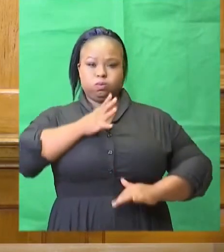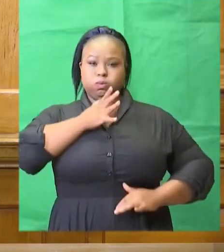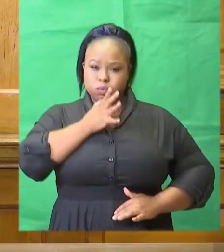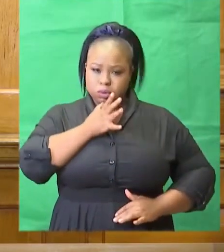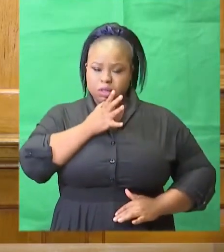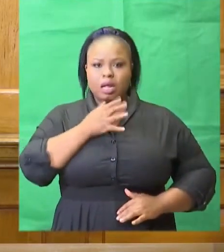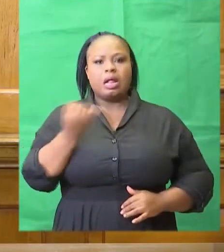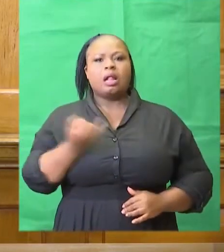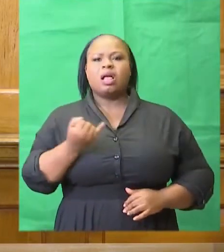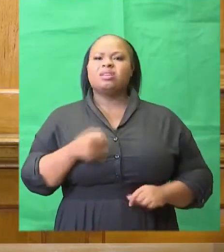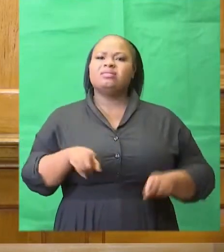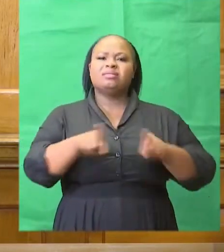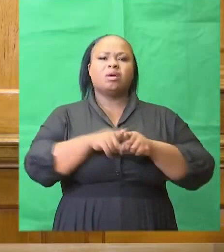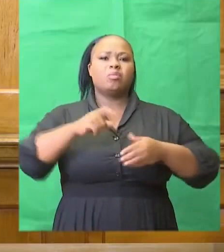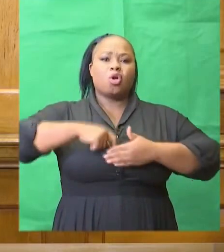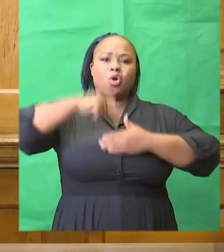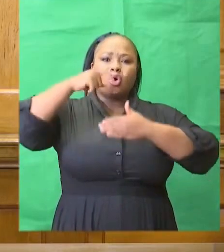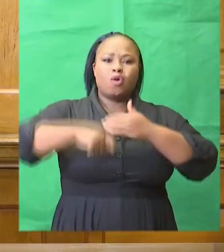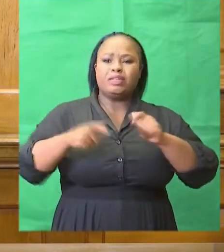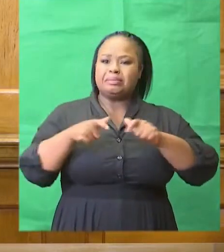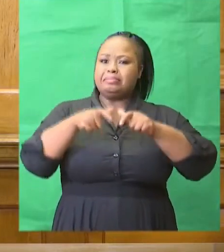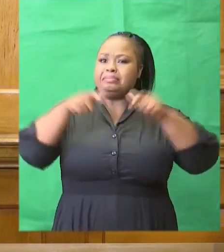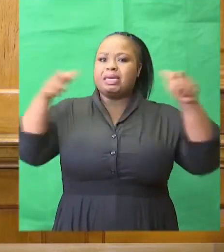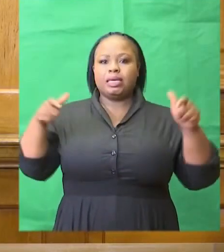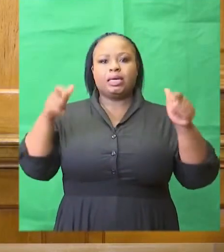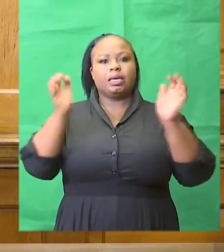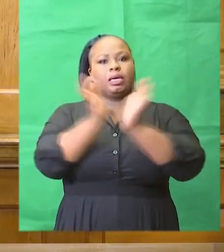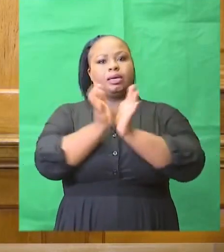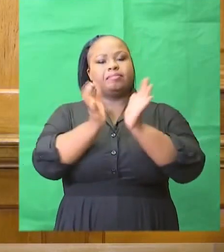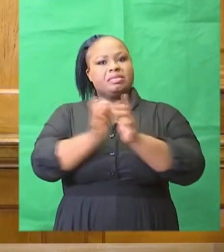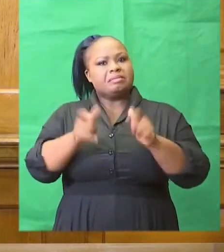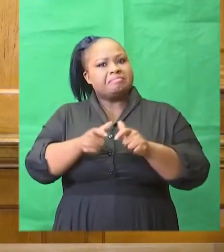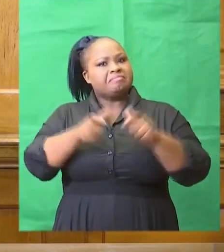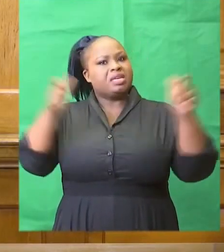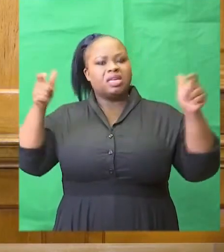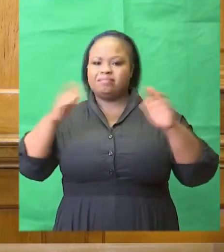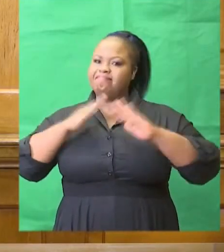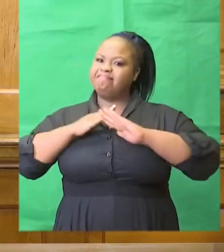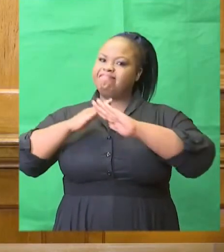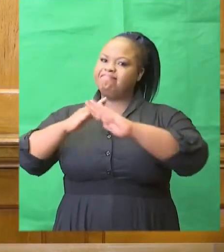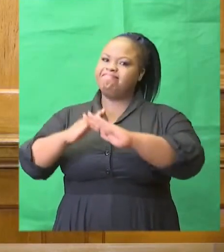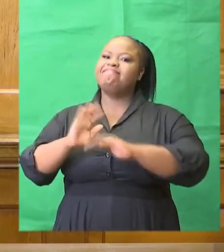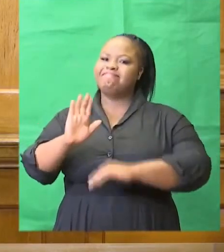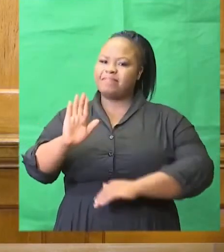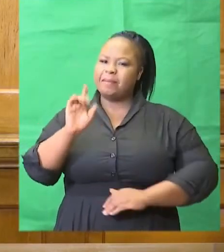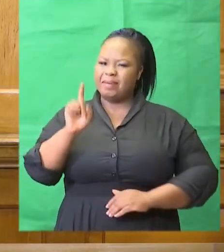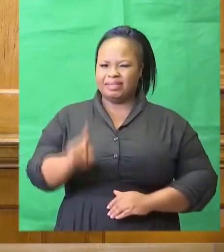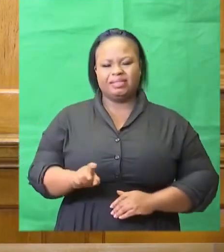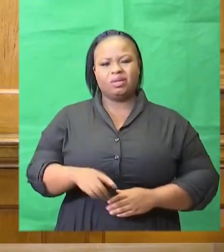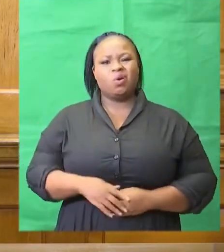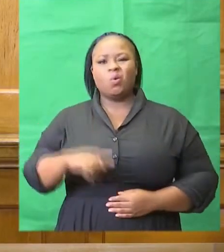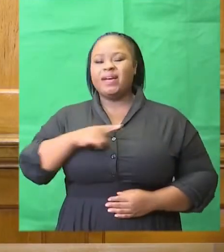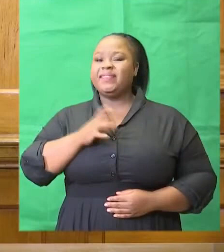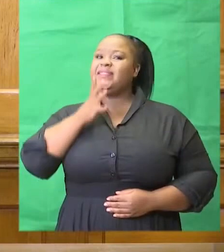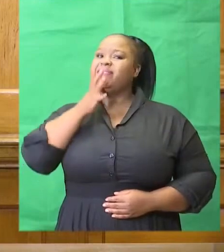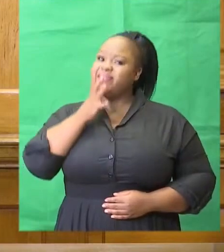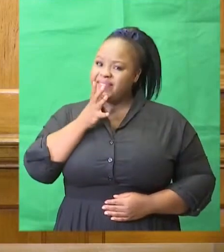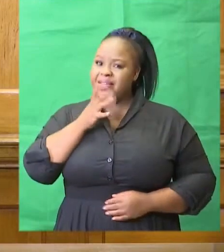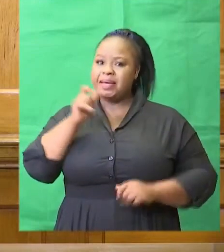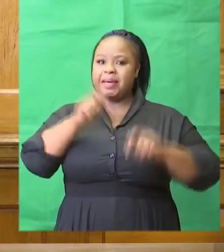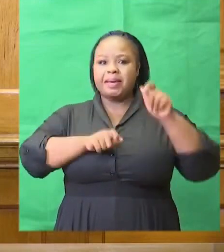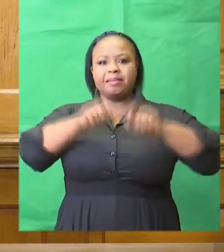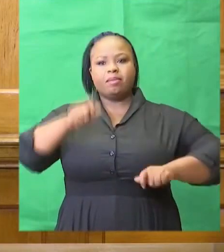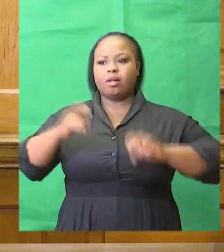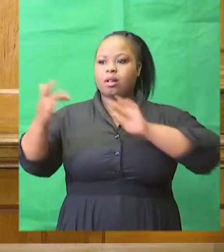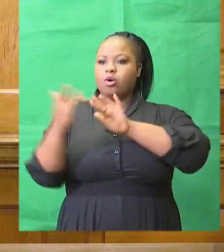as major conferences and meetings, especially those that require a large number of people to be in close contact